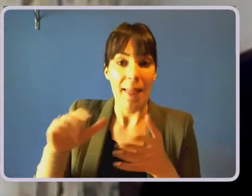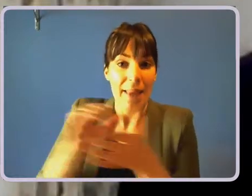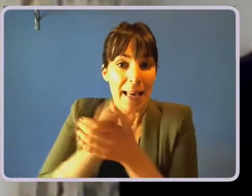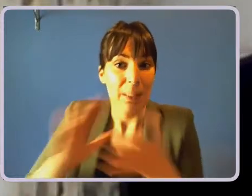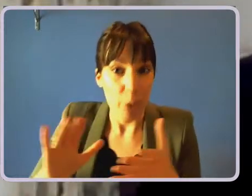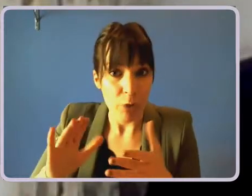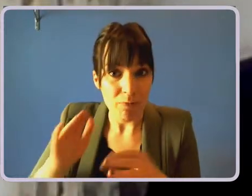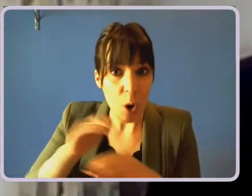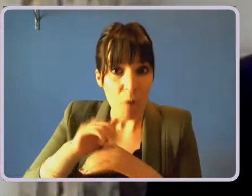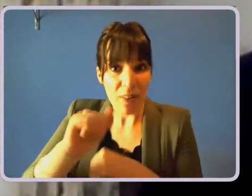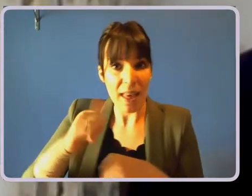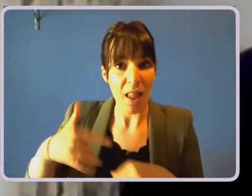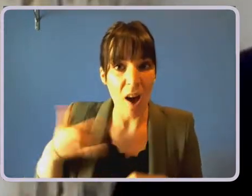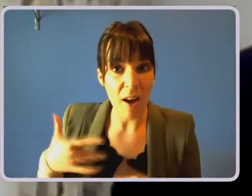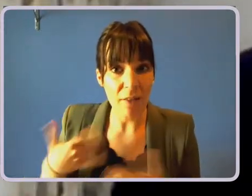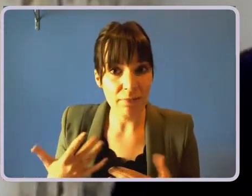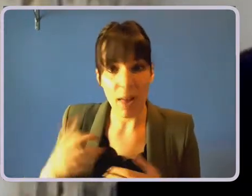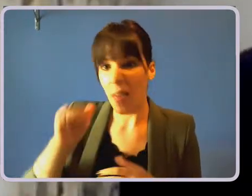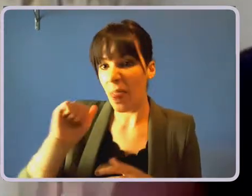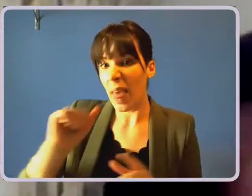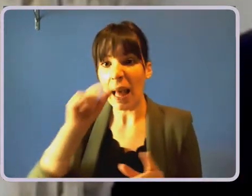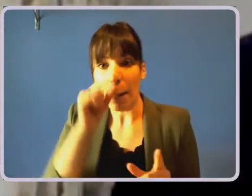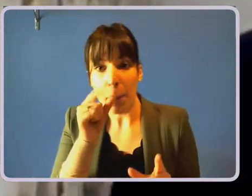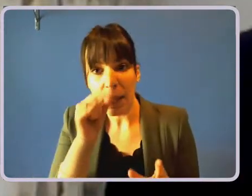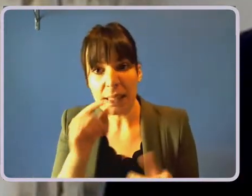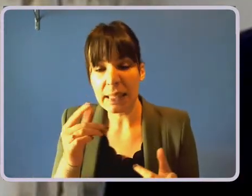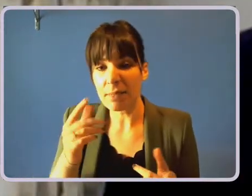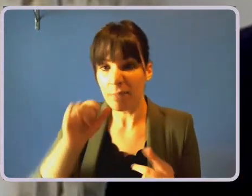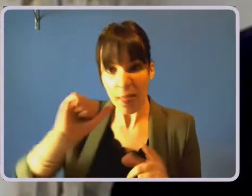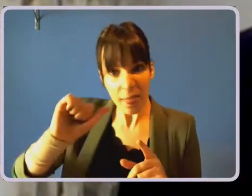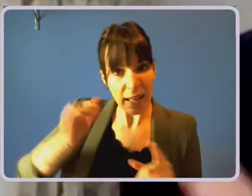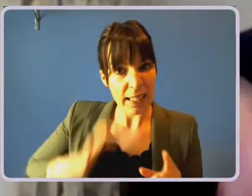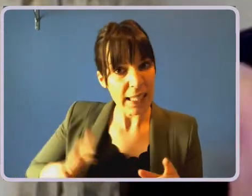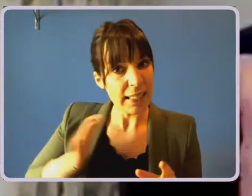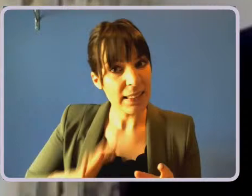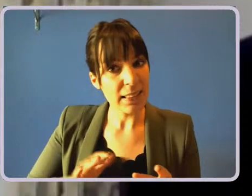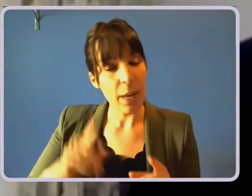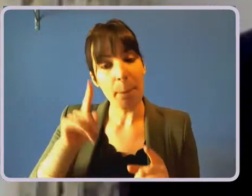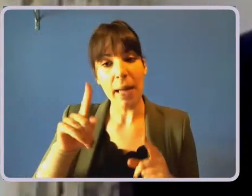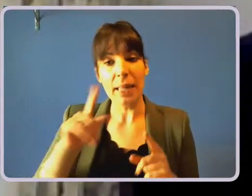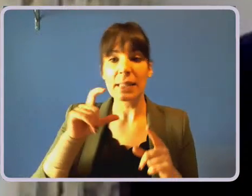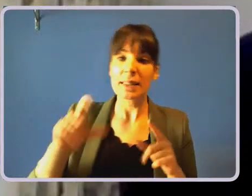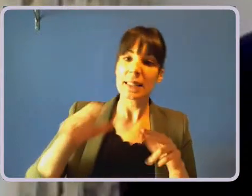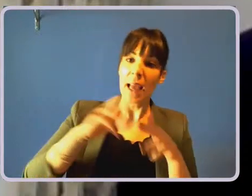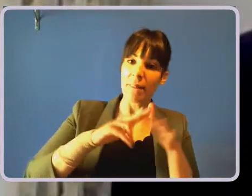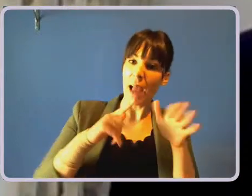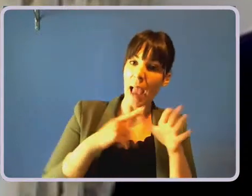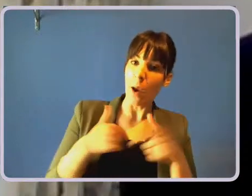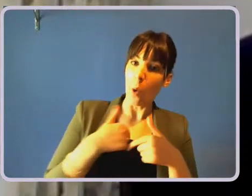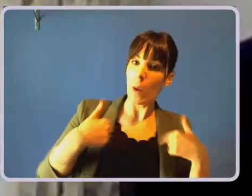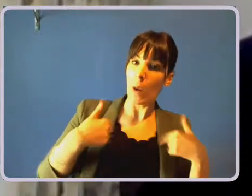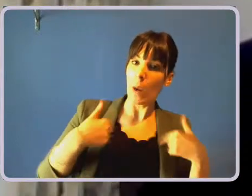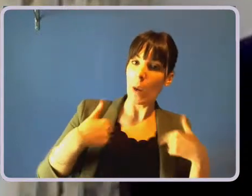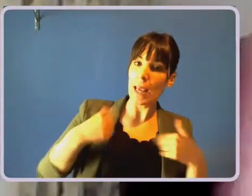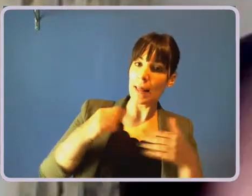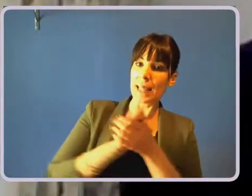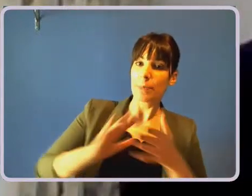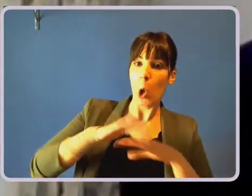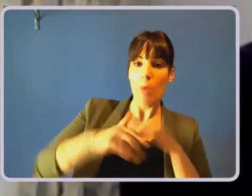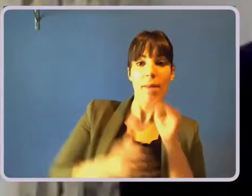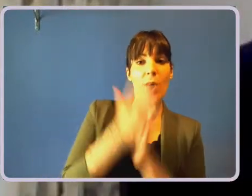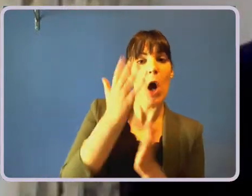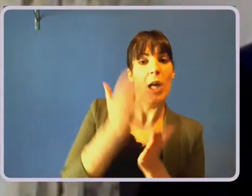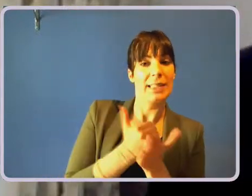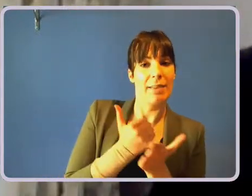their capabilities, understanding their needs. And then in the case of CFA, well, we're the expert in fire safety, and we need to work